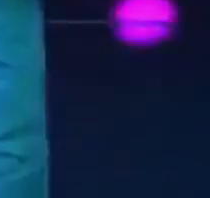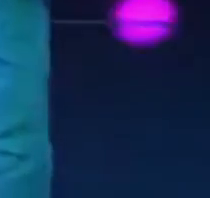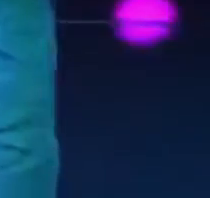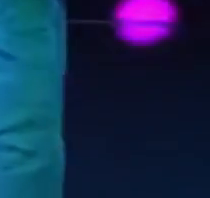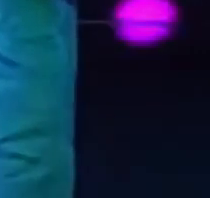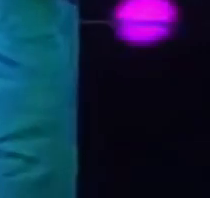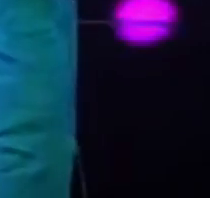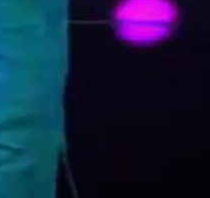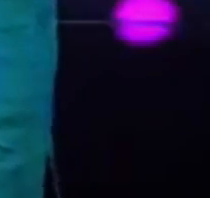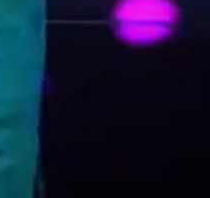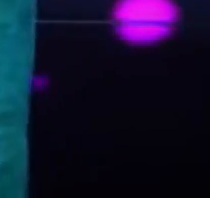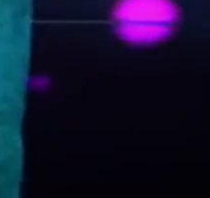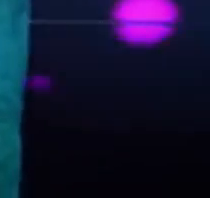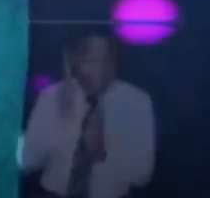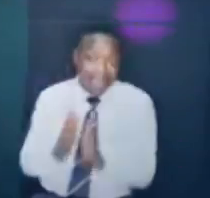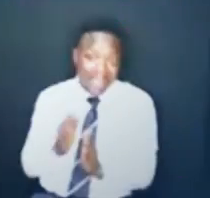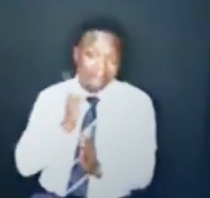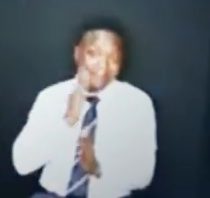honor